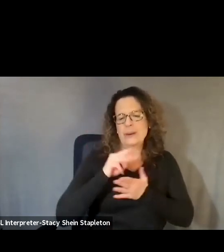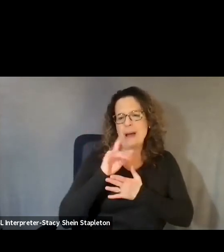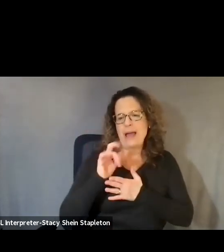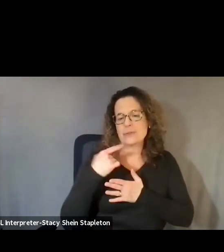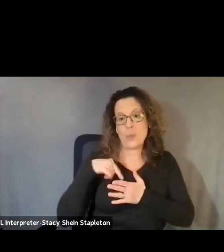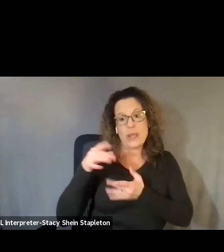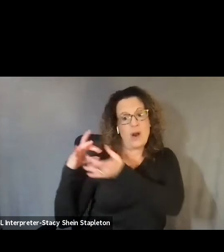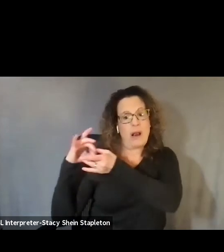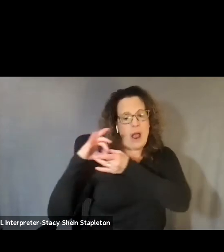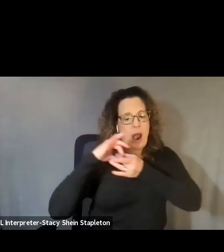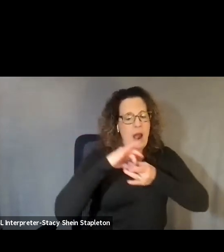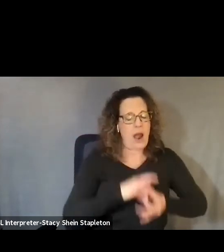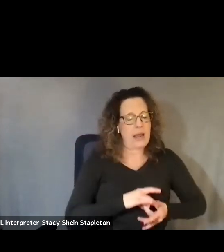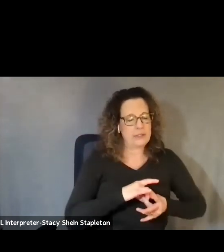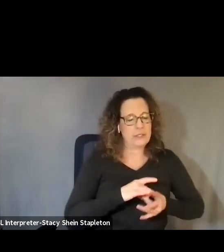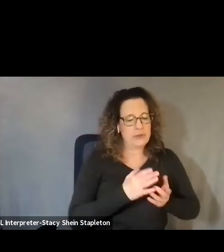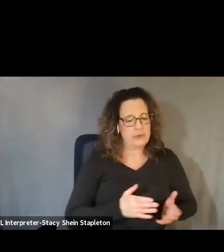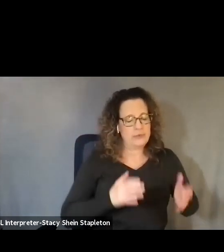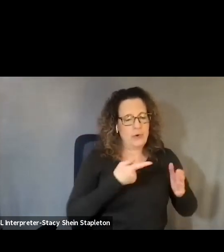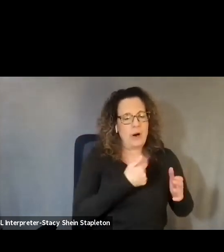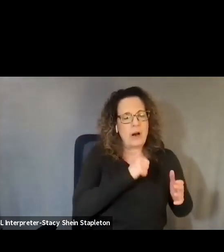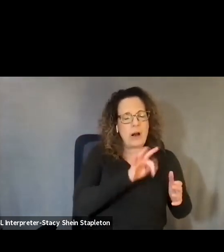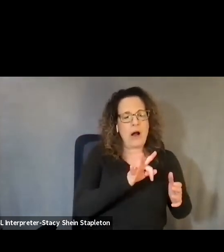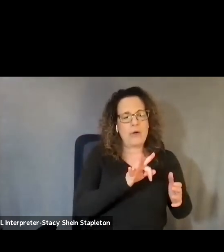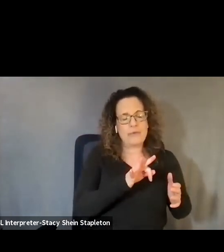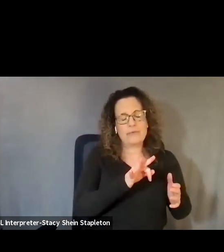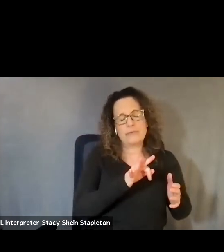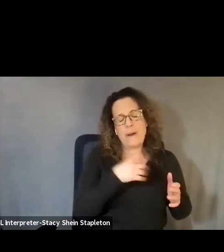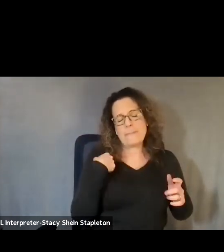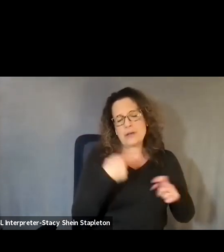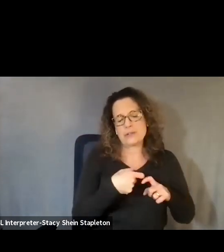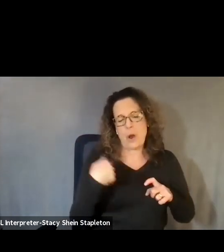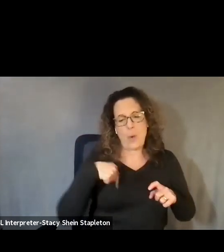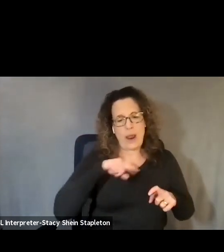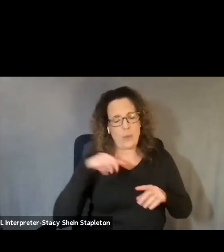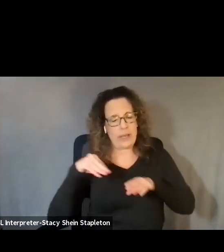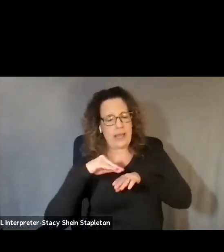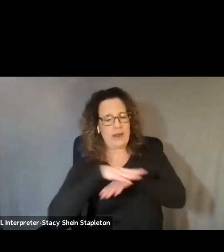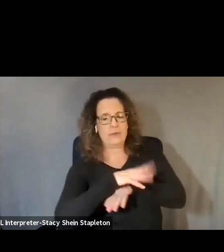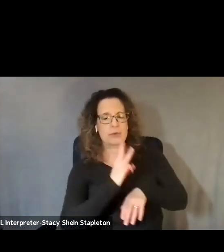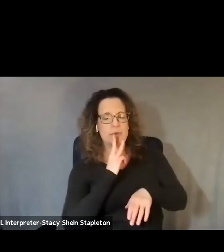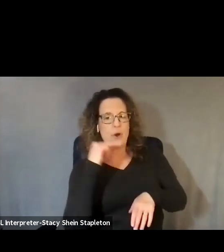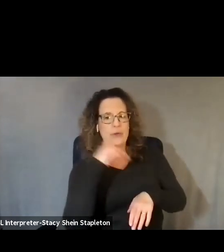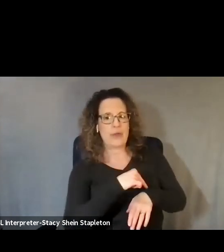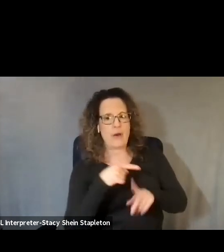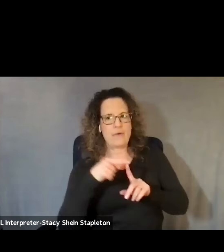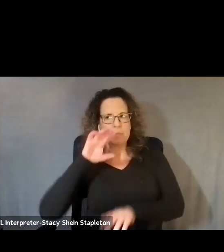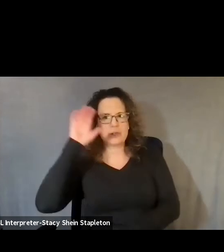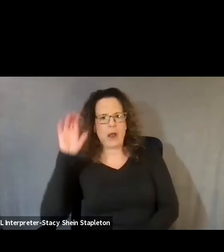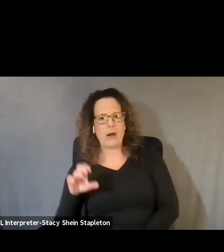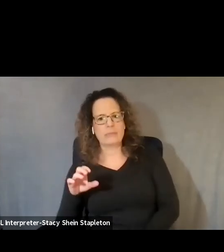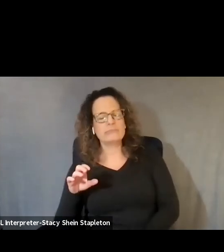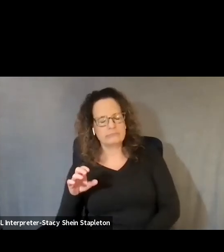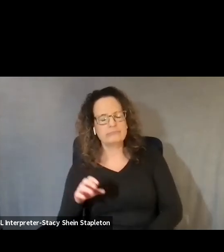of Mexico, and we actually influence the water quality of the Gulf of Mexico with what we do here in the Chicago